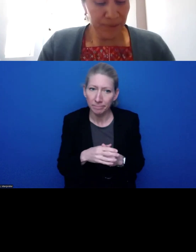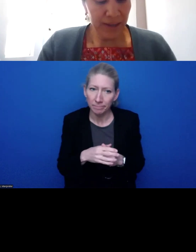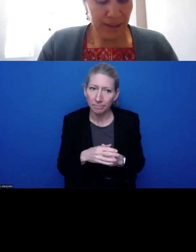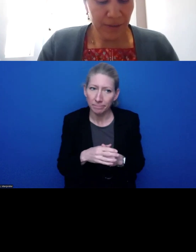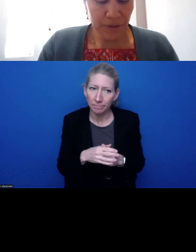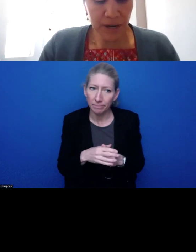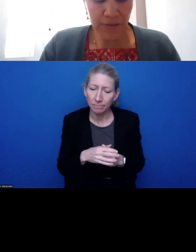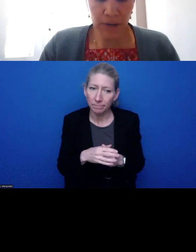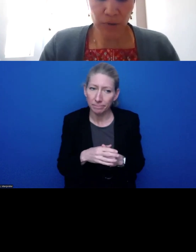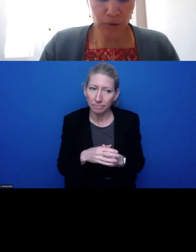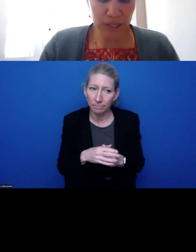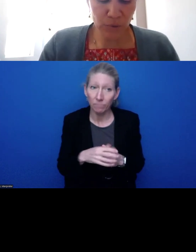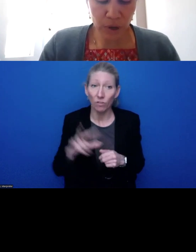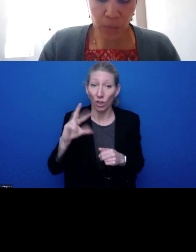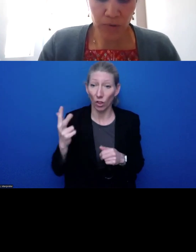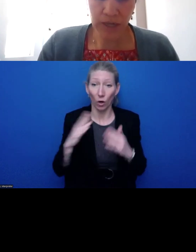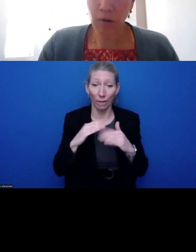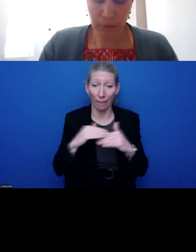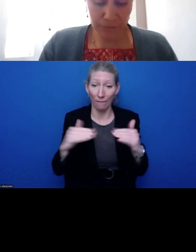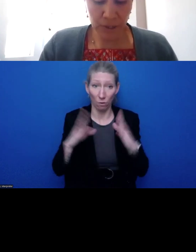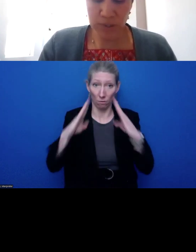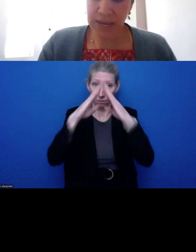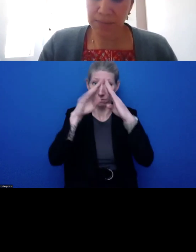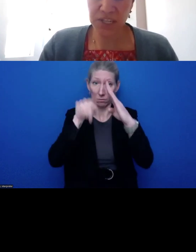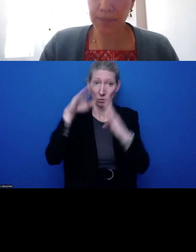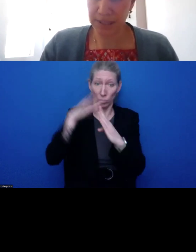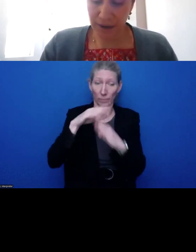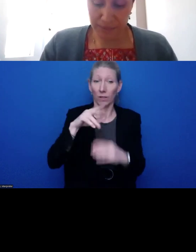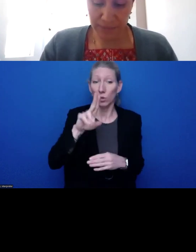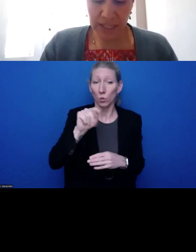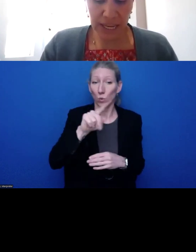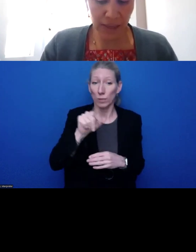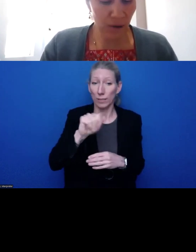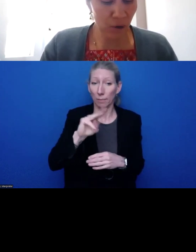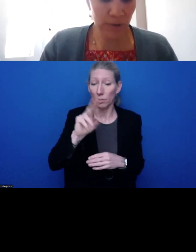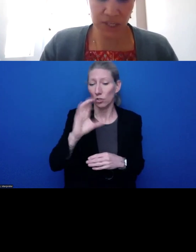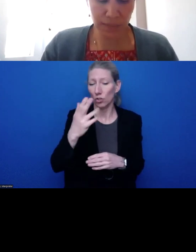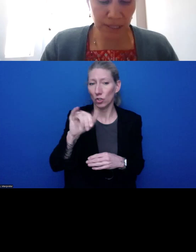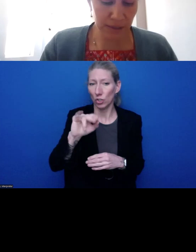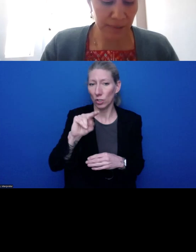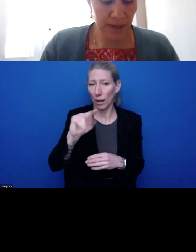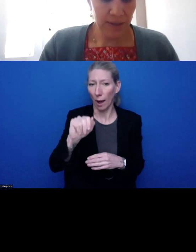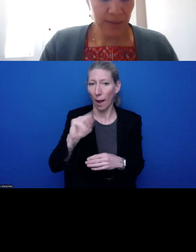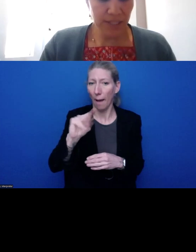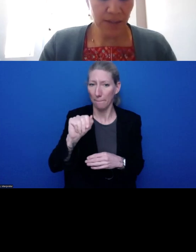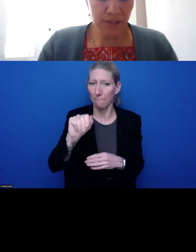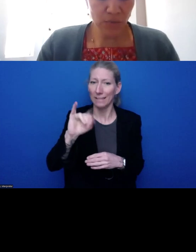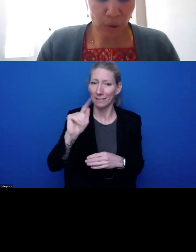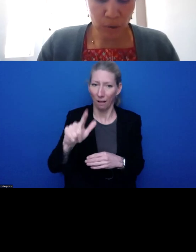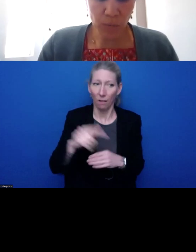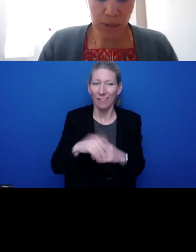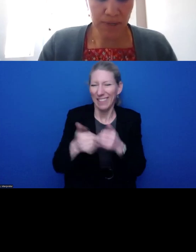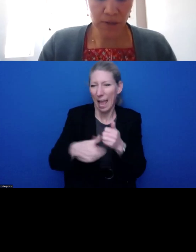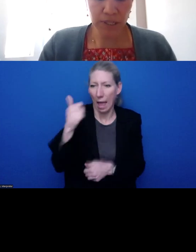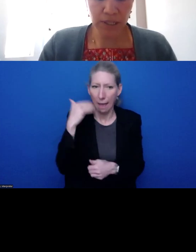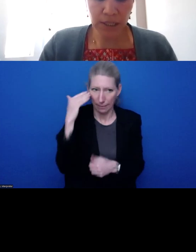Lastly, the third level authorities were commonly called the Utzam Chinamital, the head of a chinamit. These leaders were